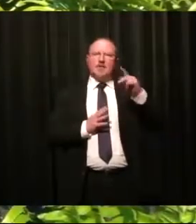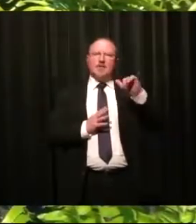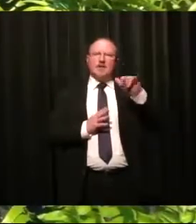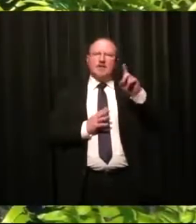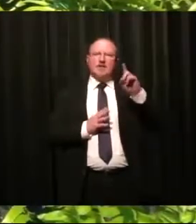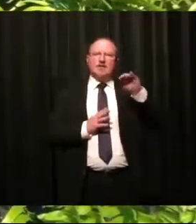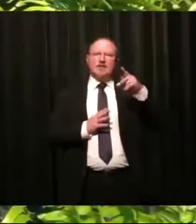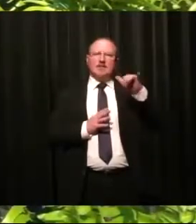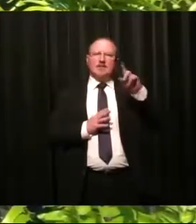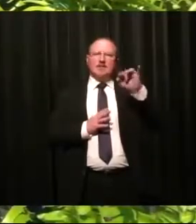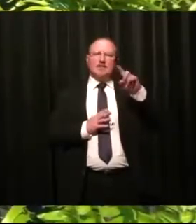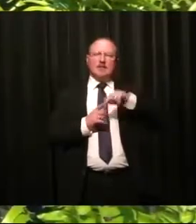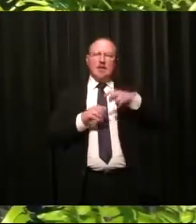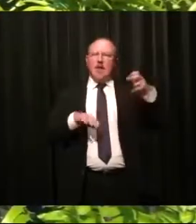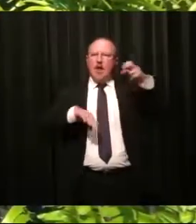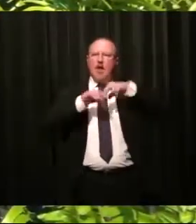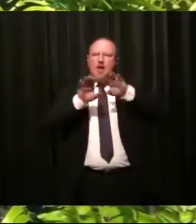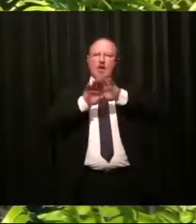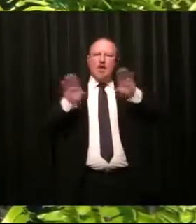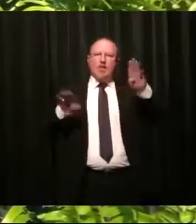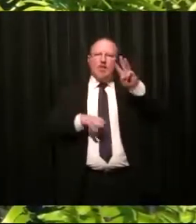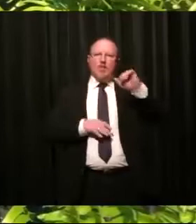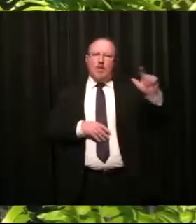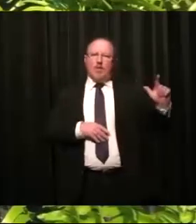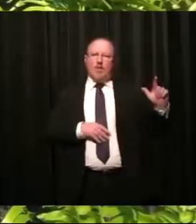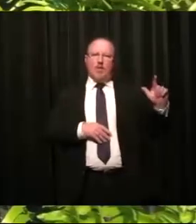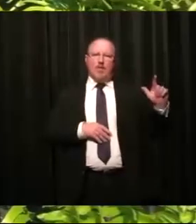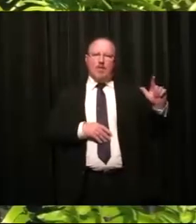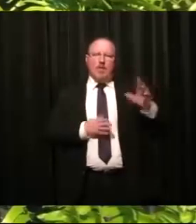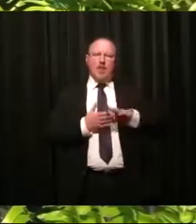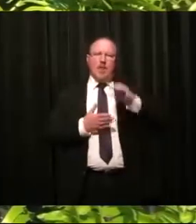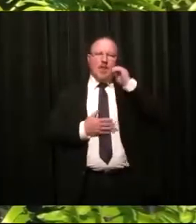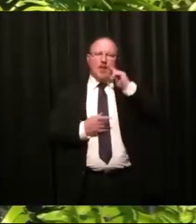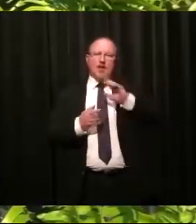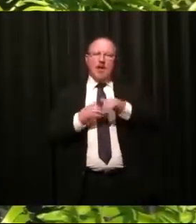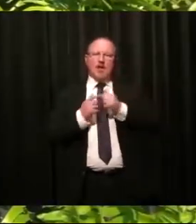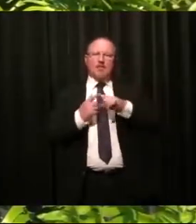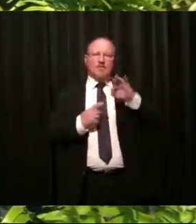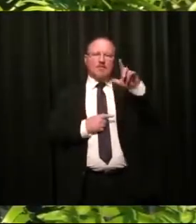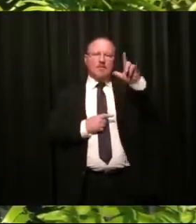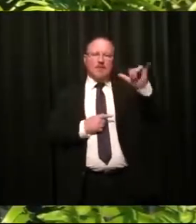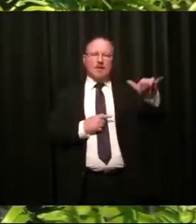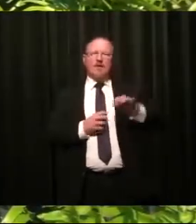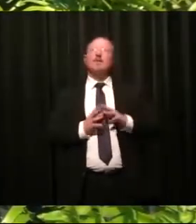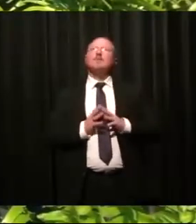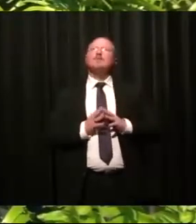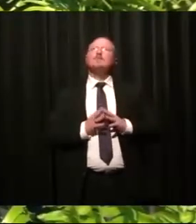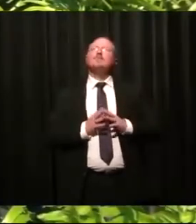Just like Humpty Dumpty did when he got back up on that wall and learned how to fly.